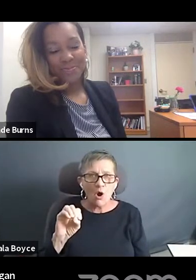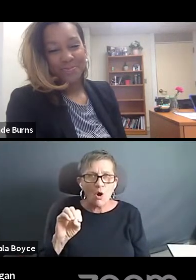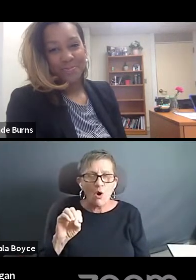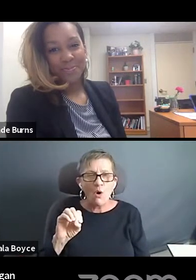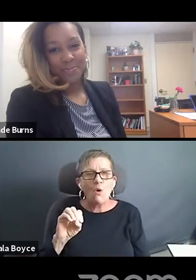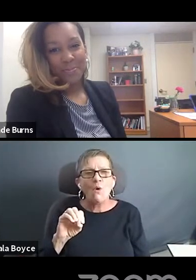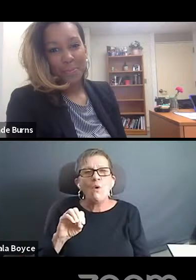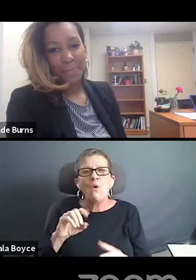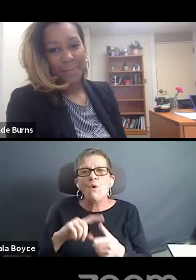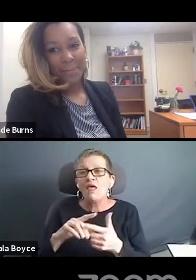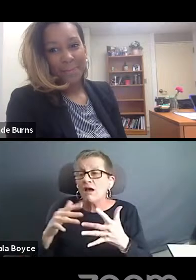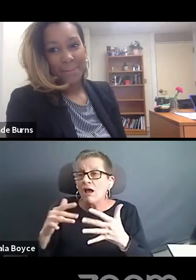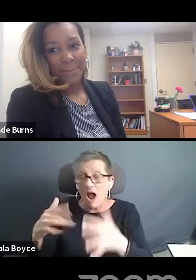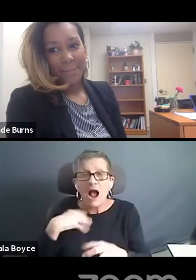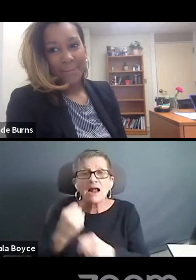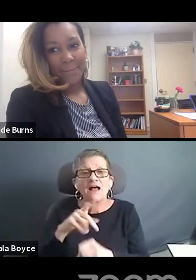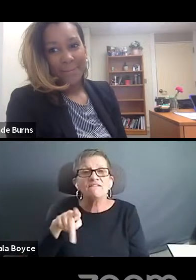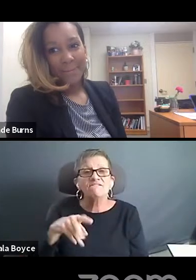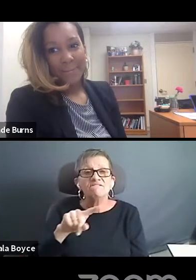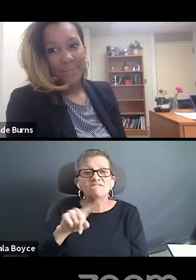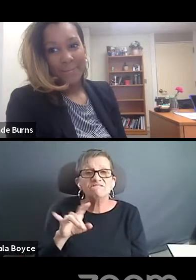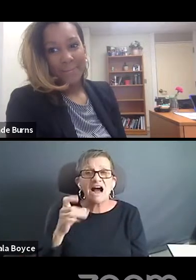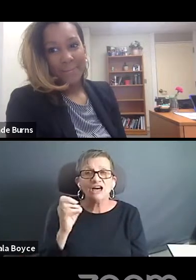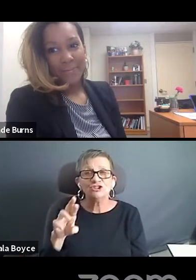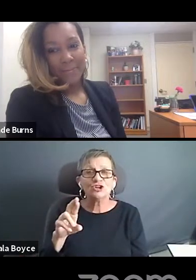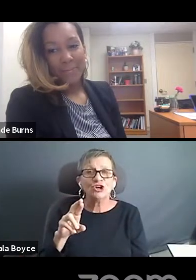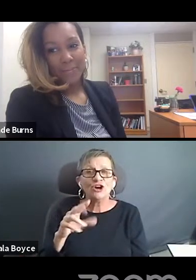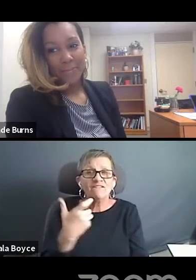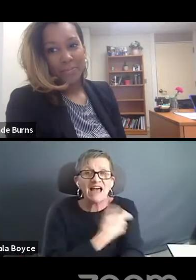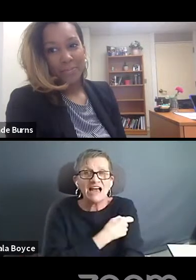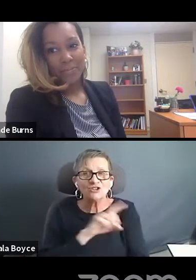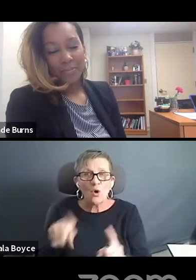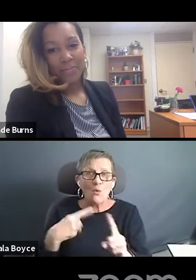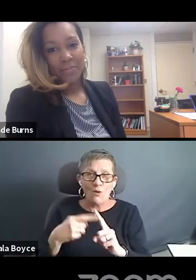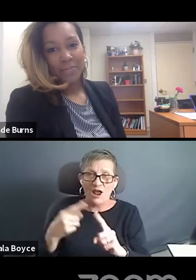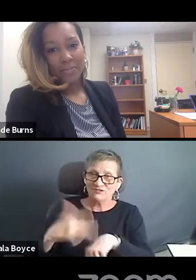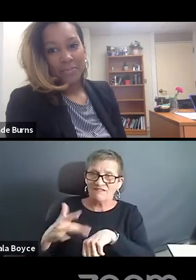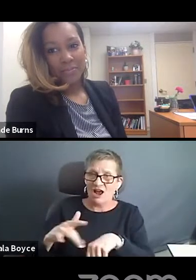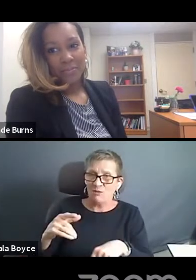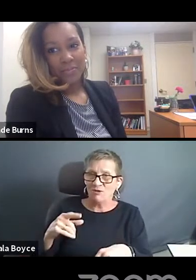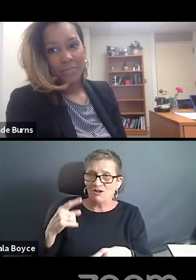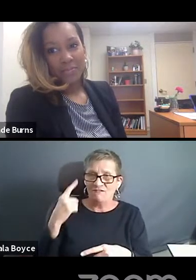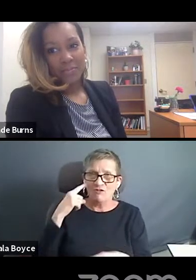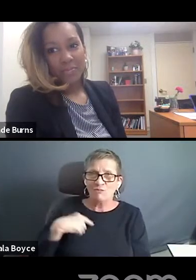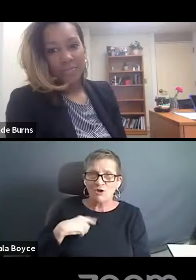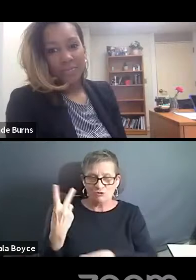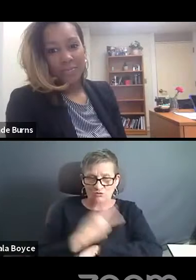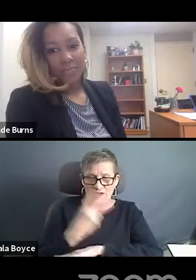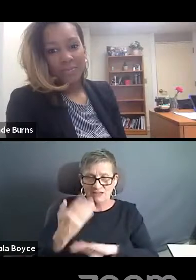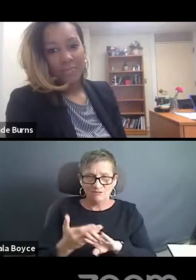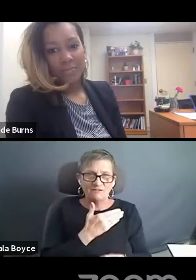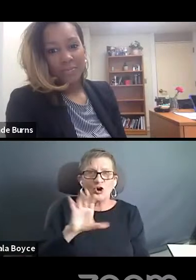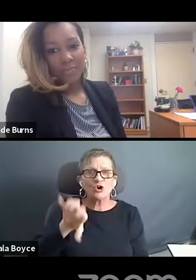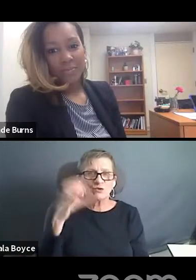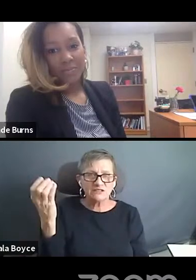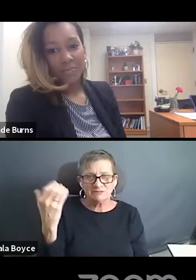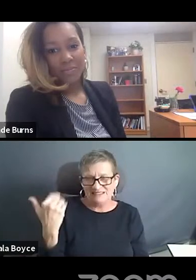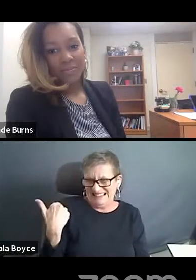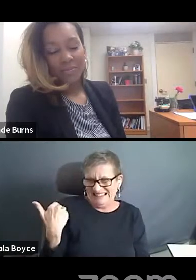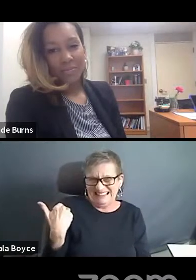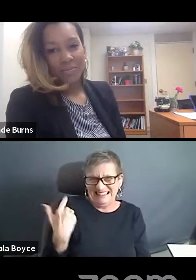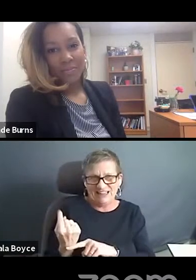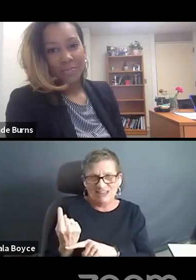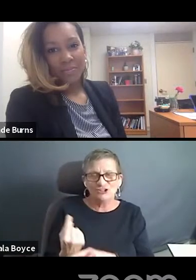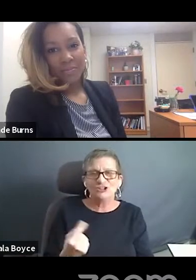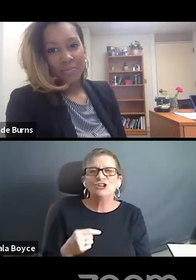then I got the Pfizer vaccine the day it was available to me. It was 2 days before Christmas this past year